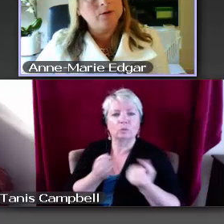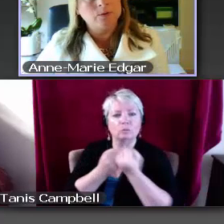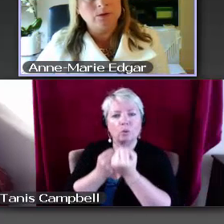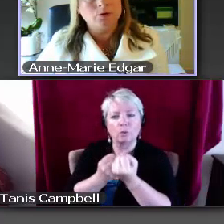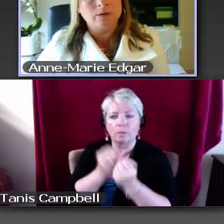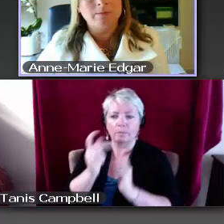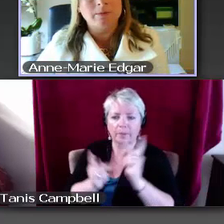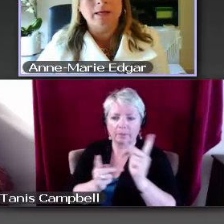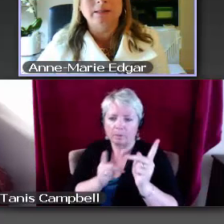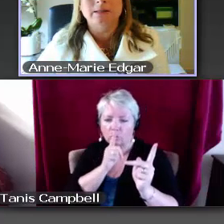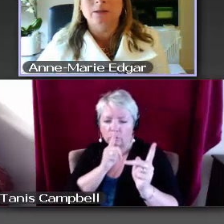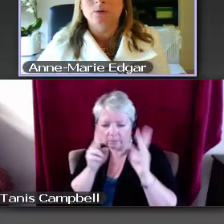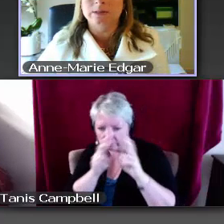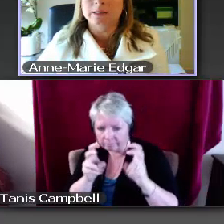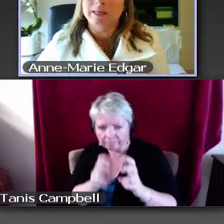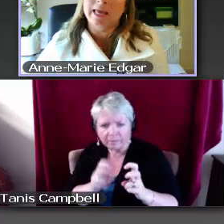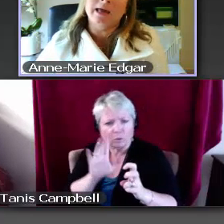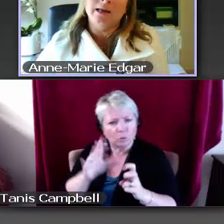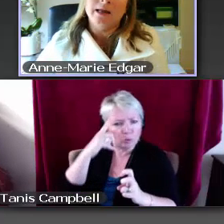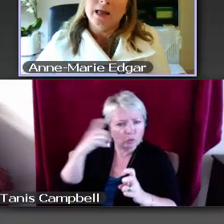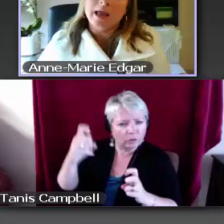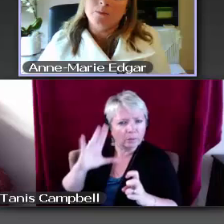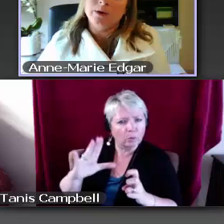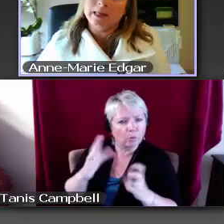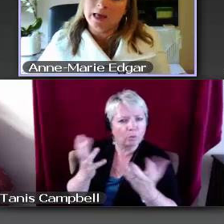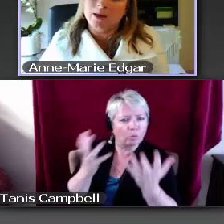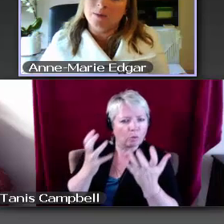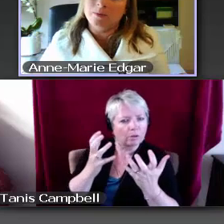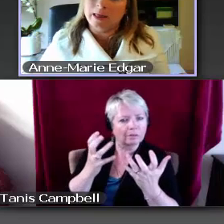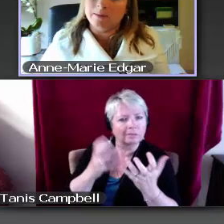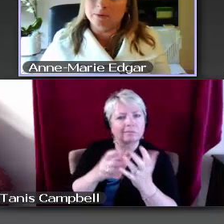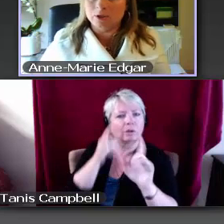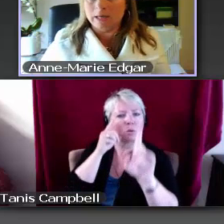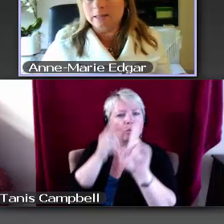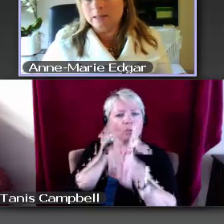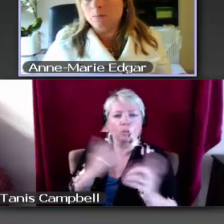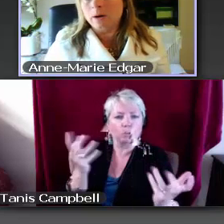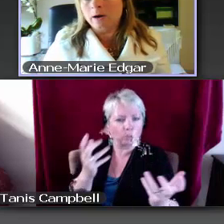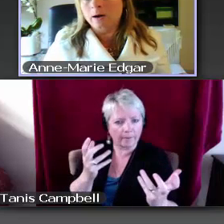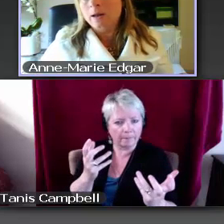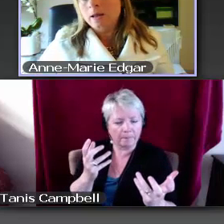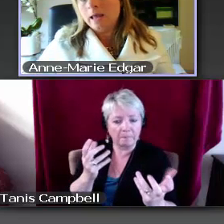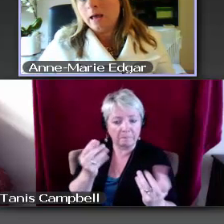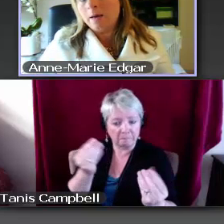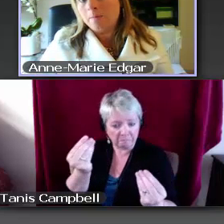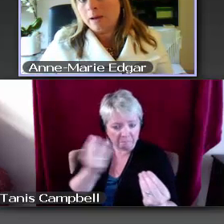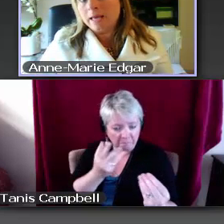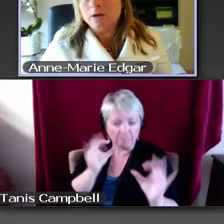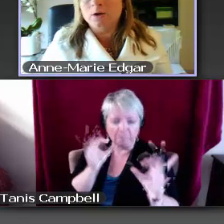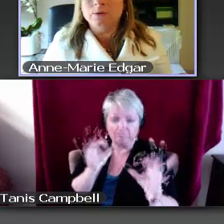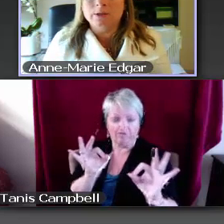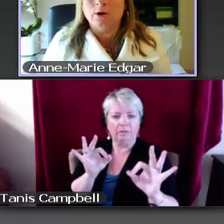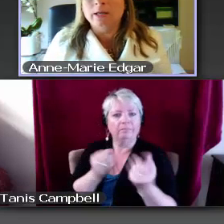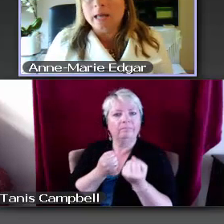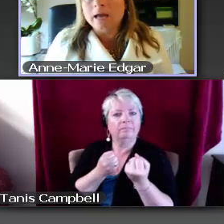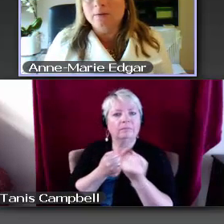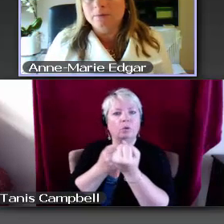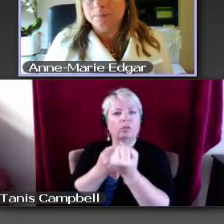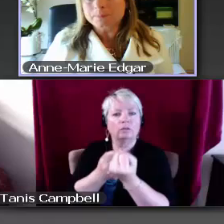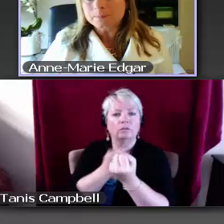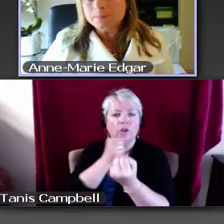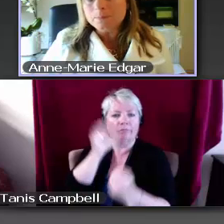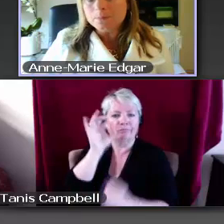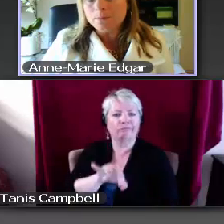the individual's dream is as closely as we can, and really help them to get somewhere by getting a new start in